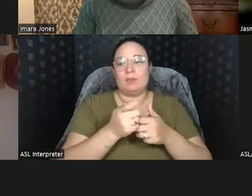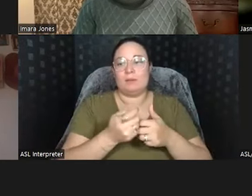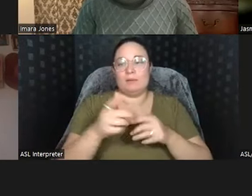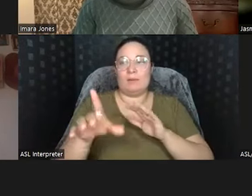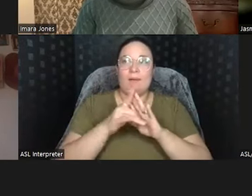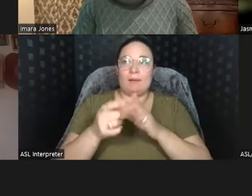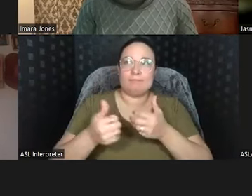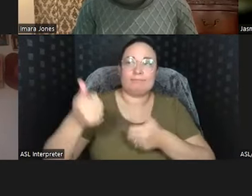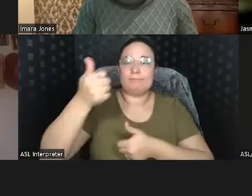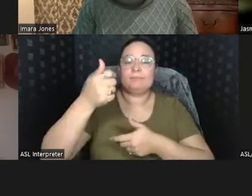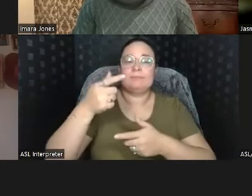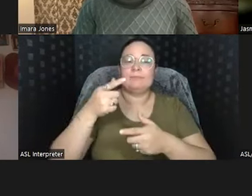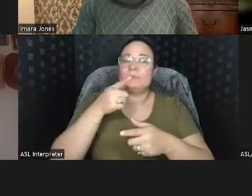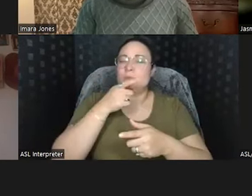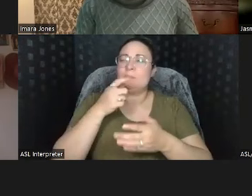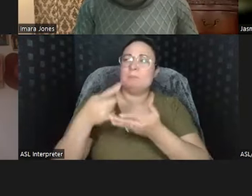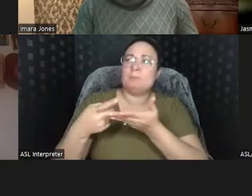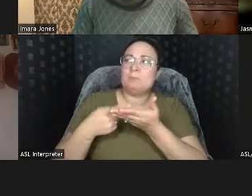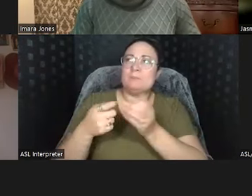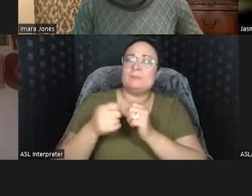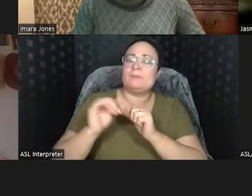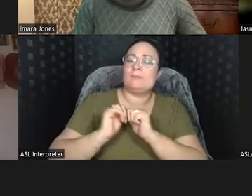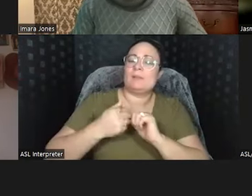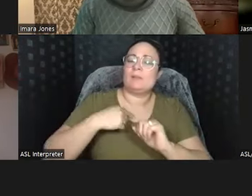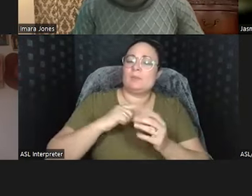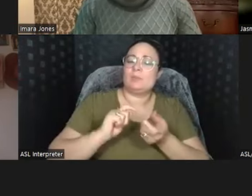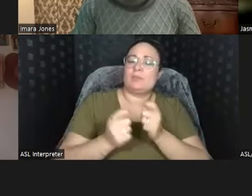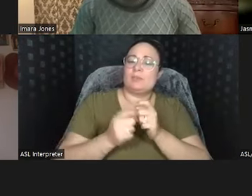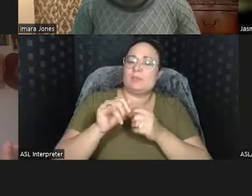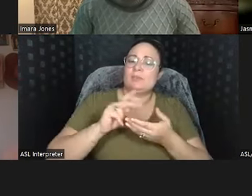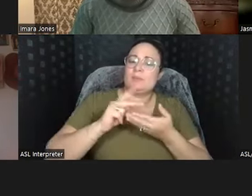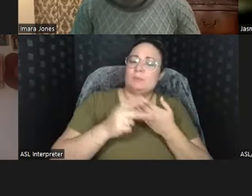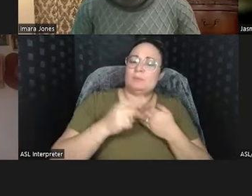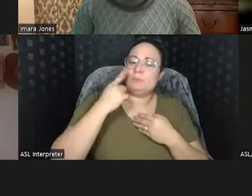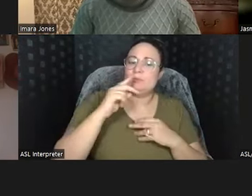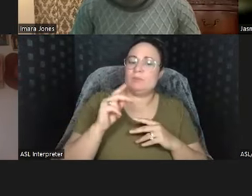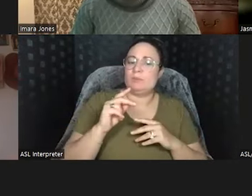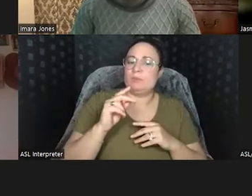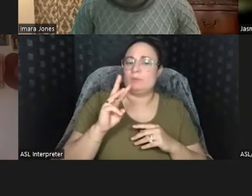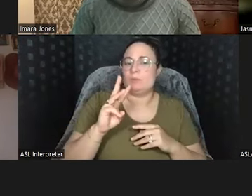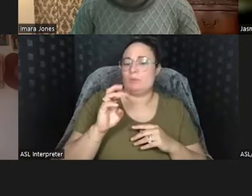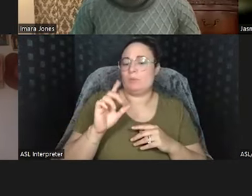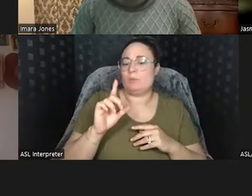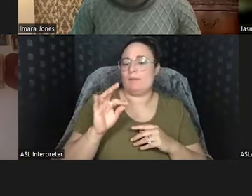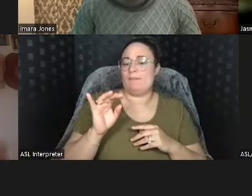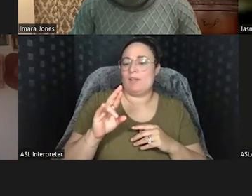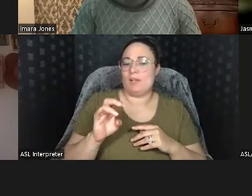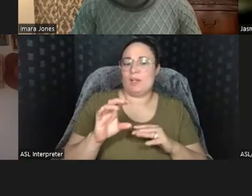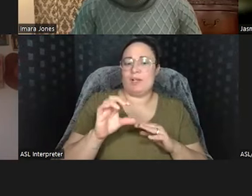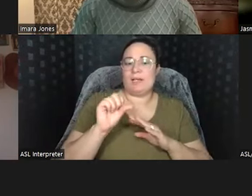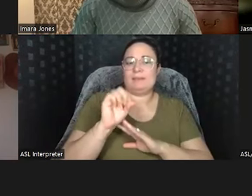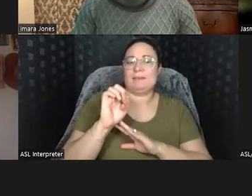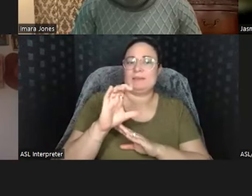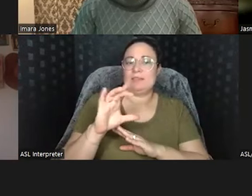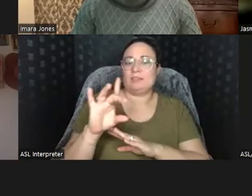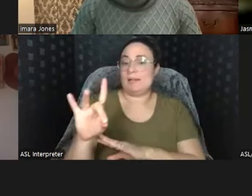in regards to how we change these programs for like welfare, Section 8,